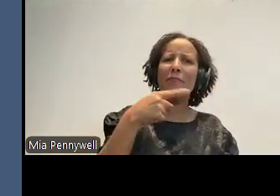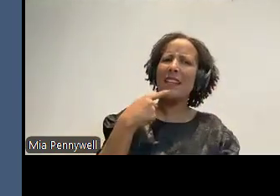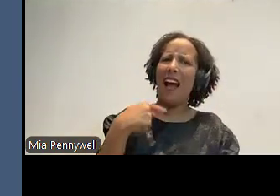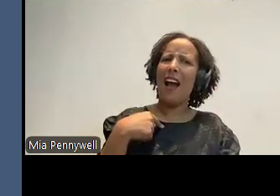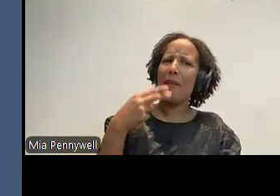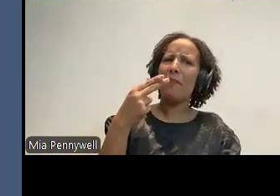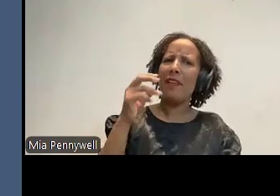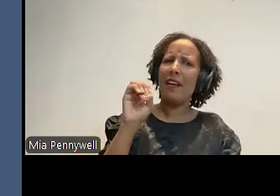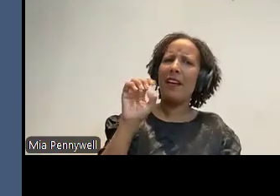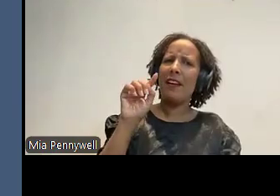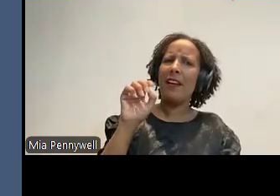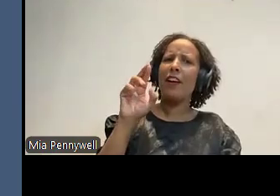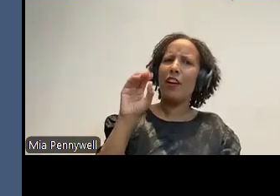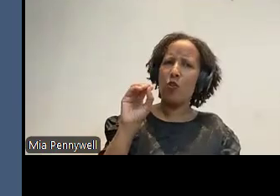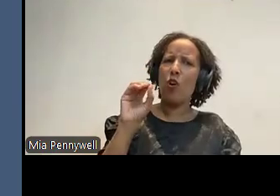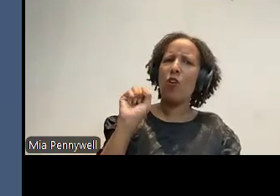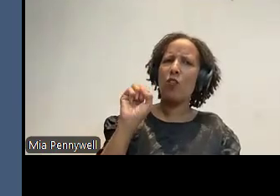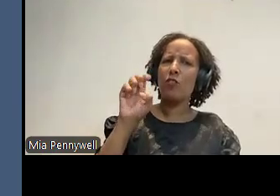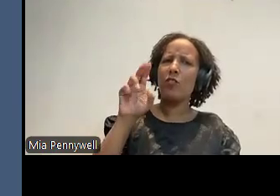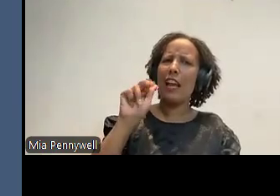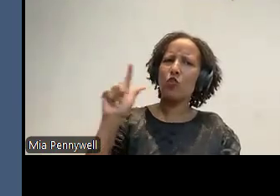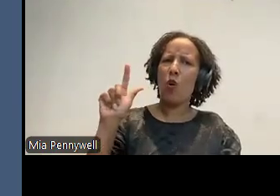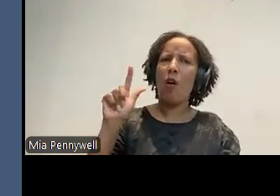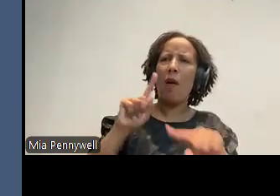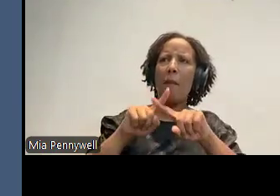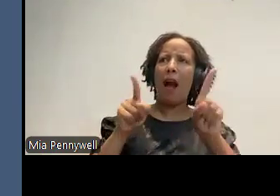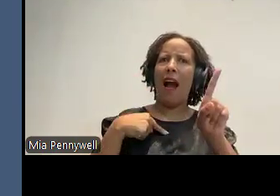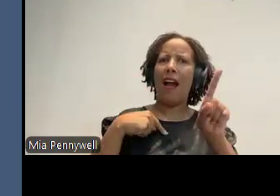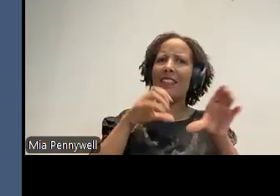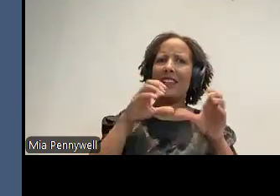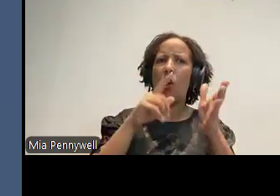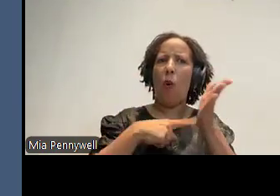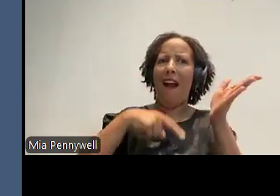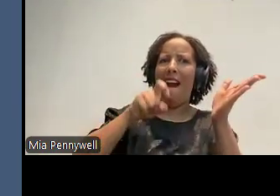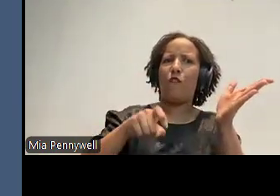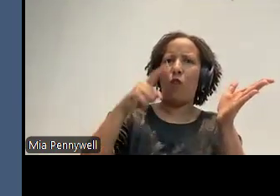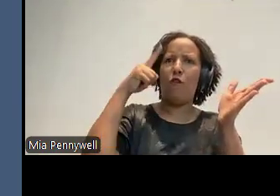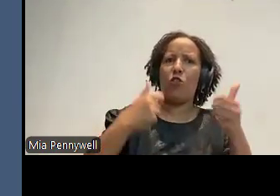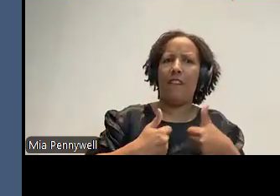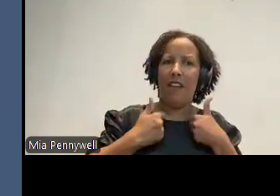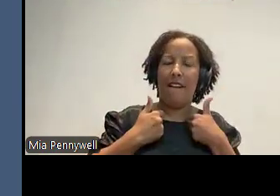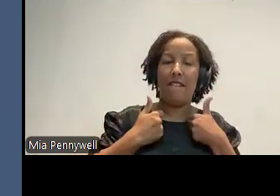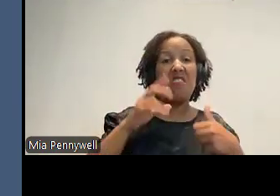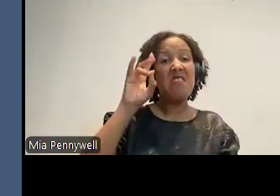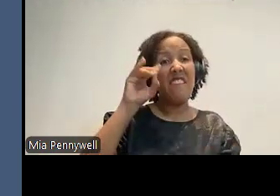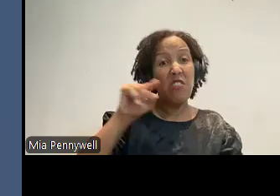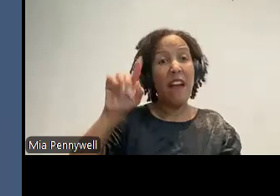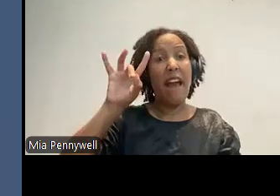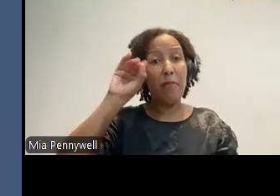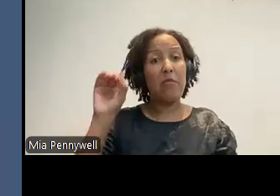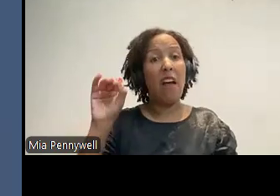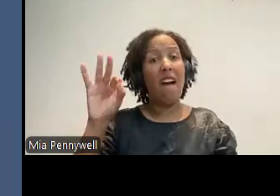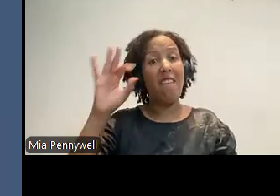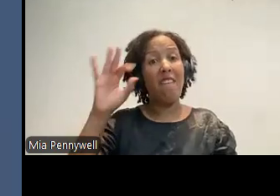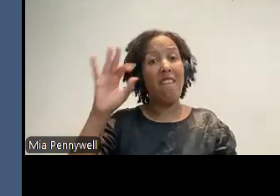do to survive. And so we're finding about 75, 80% of the males that we've worked with or that we've